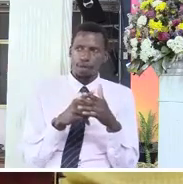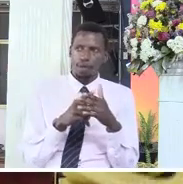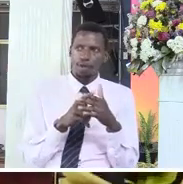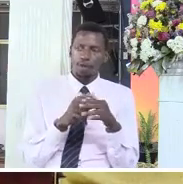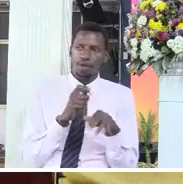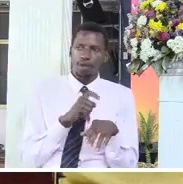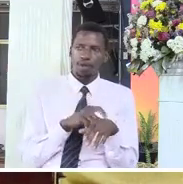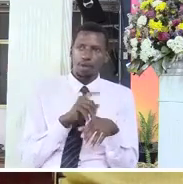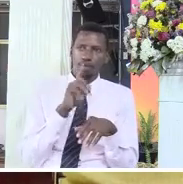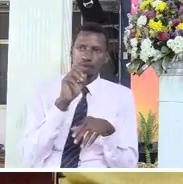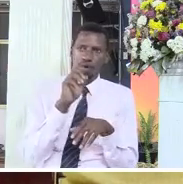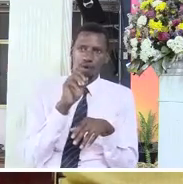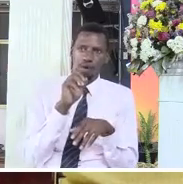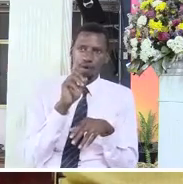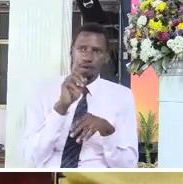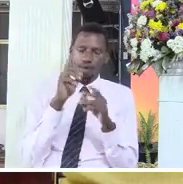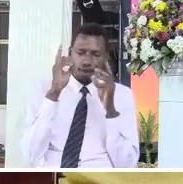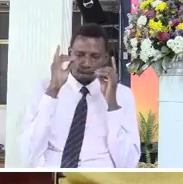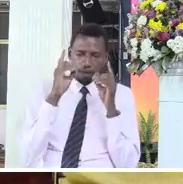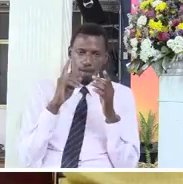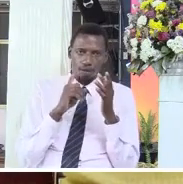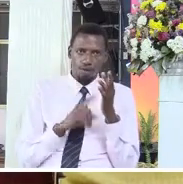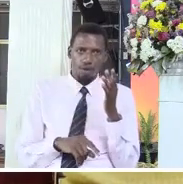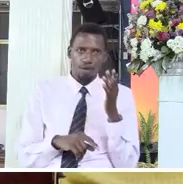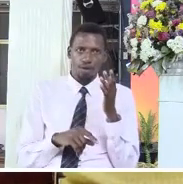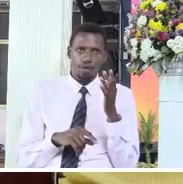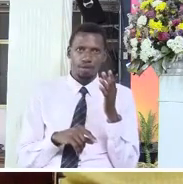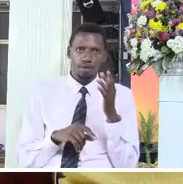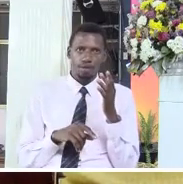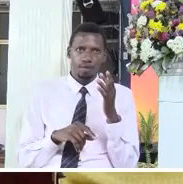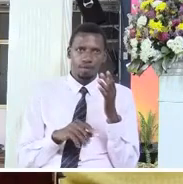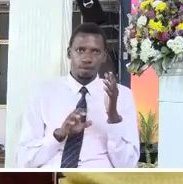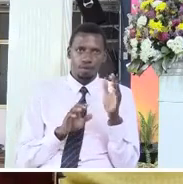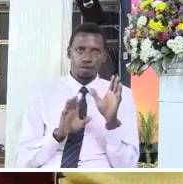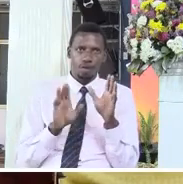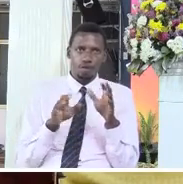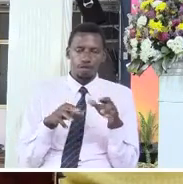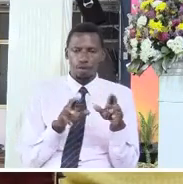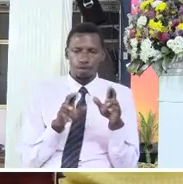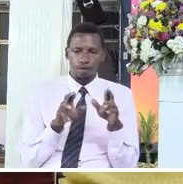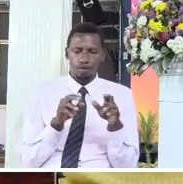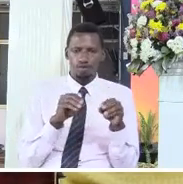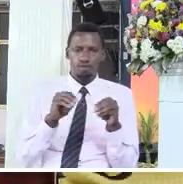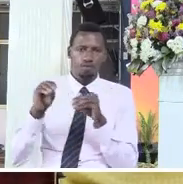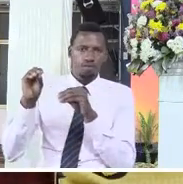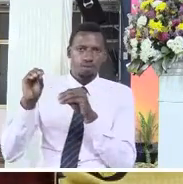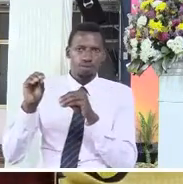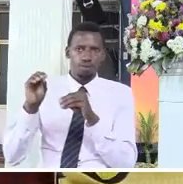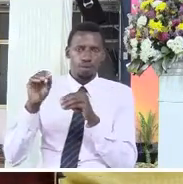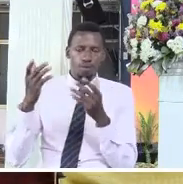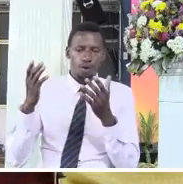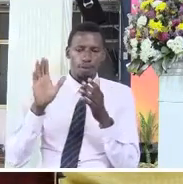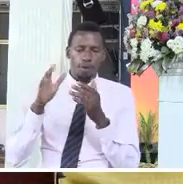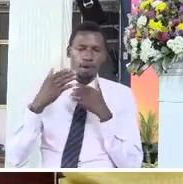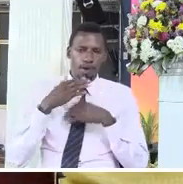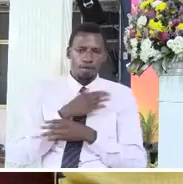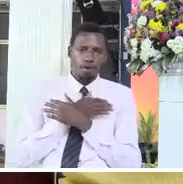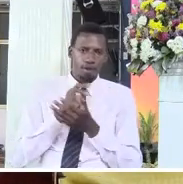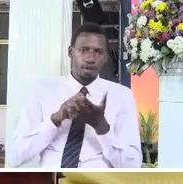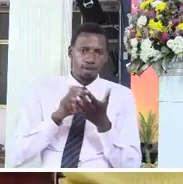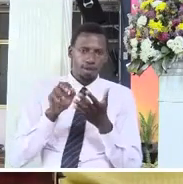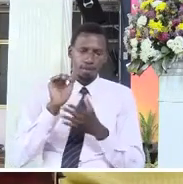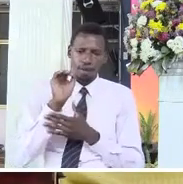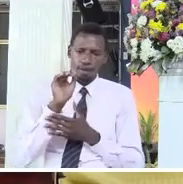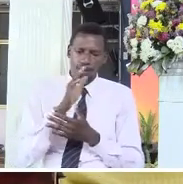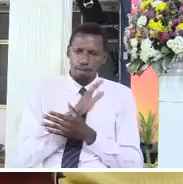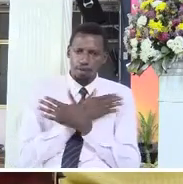river and go to the cliff where they're jumping from. His friend asks him, "Where are you going?" And he says, "I